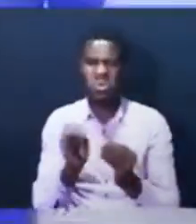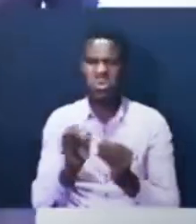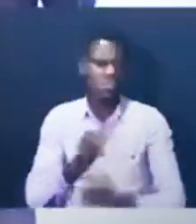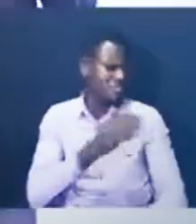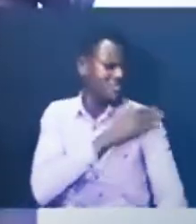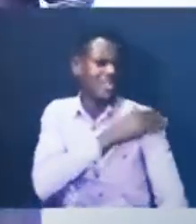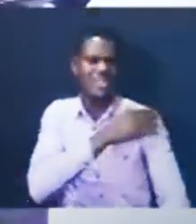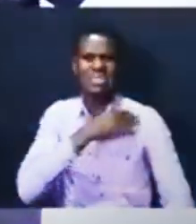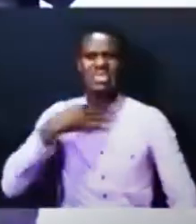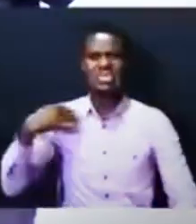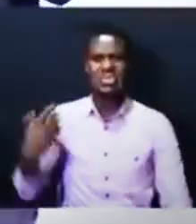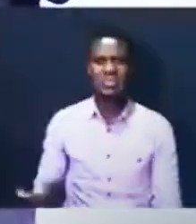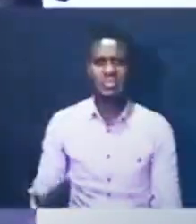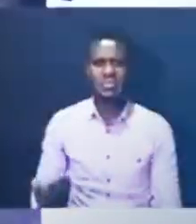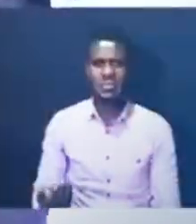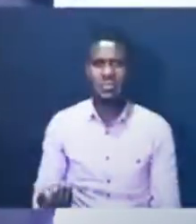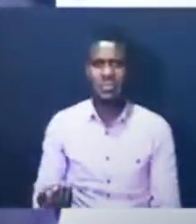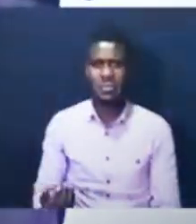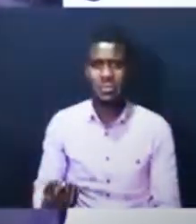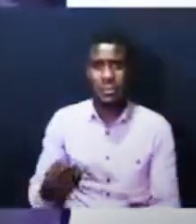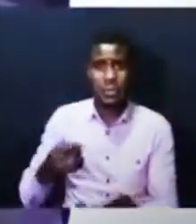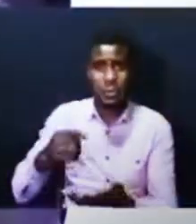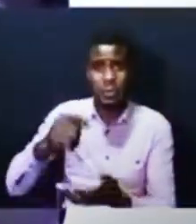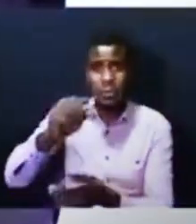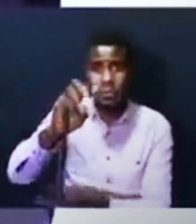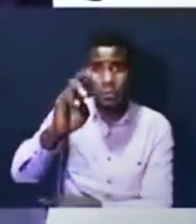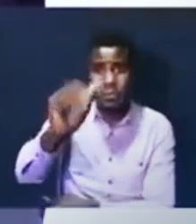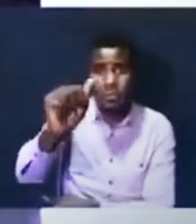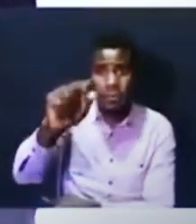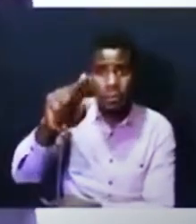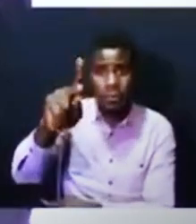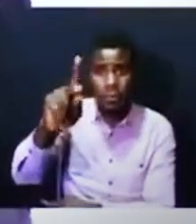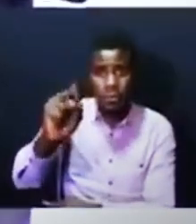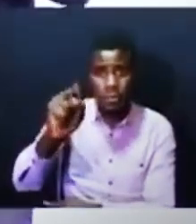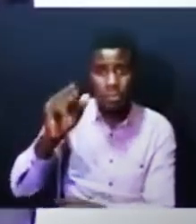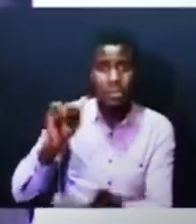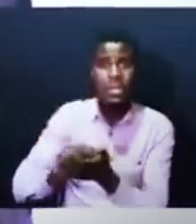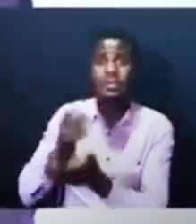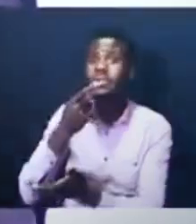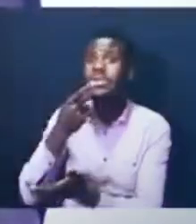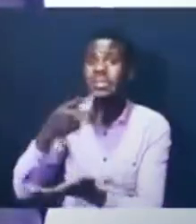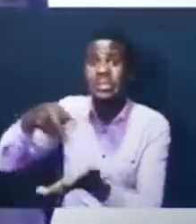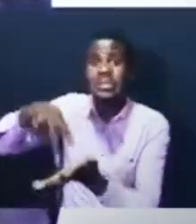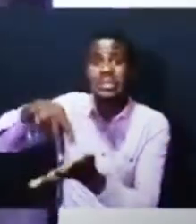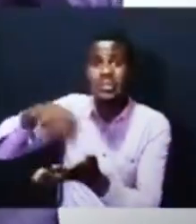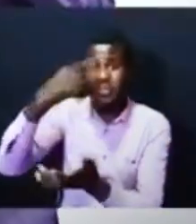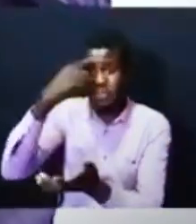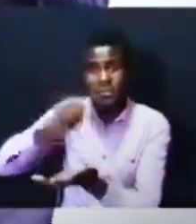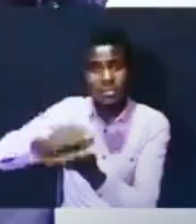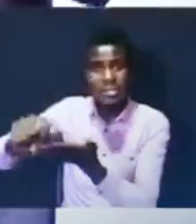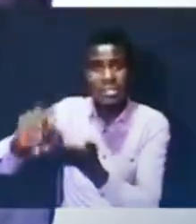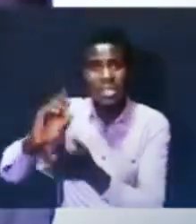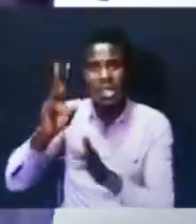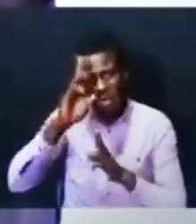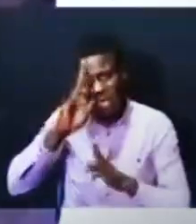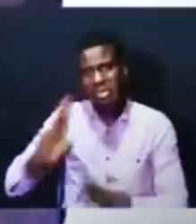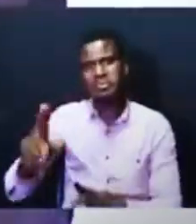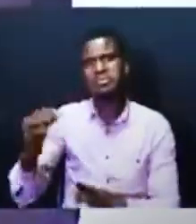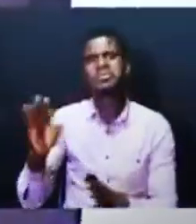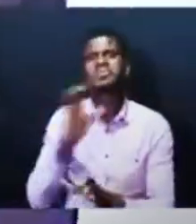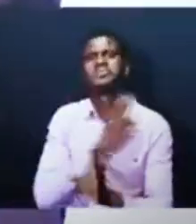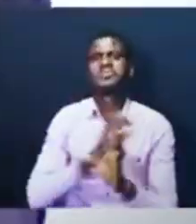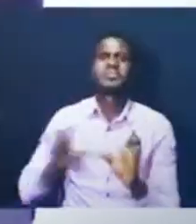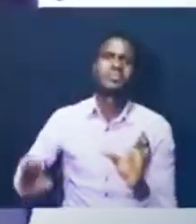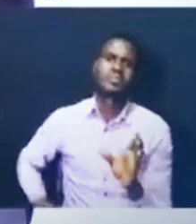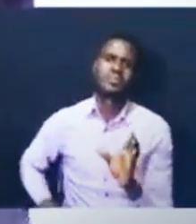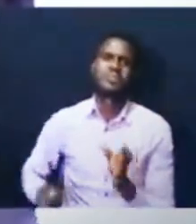pray and I come a marks from standing for the truth and for the honor of Christ. And since I woman who a son said me jina di man of Christ, any Christ any